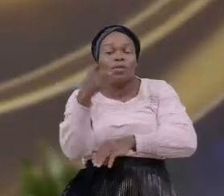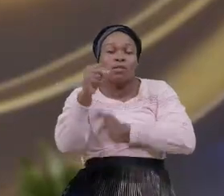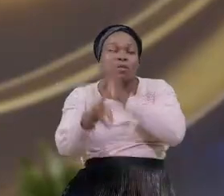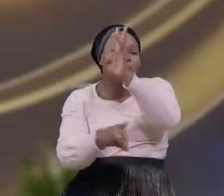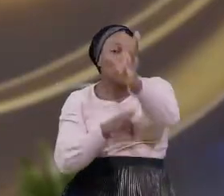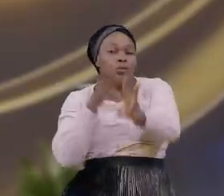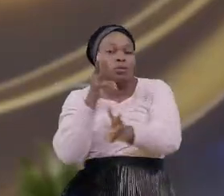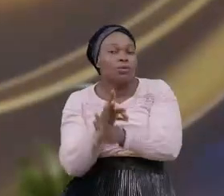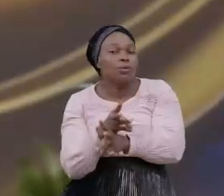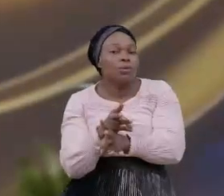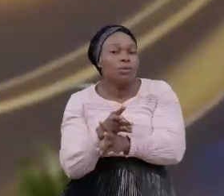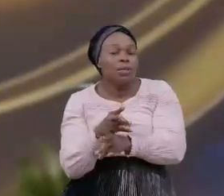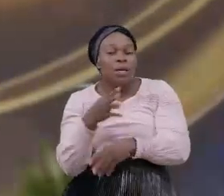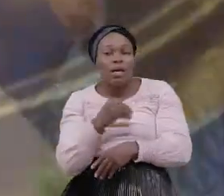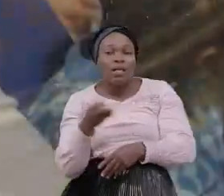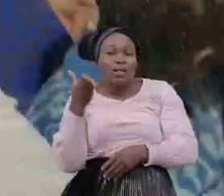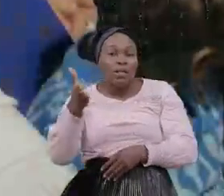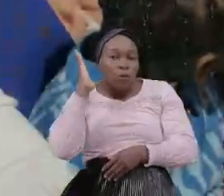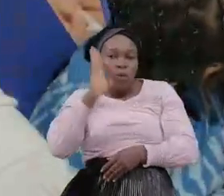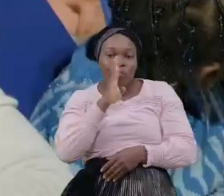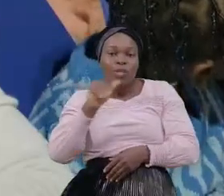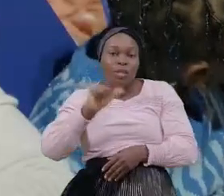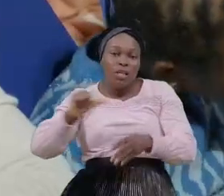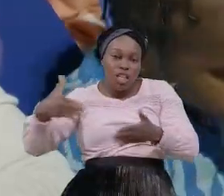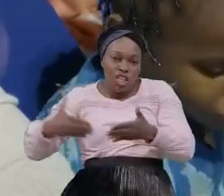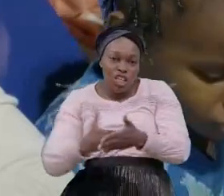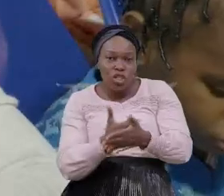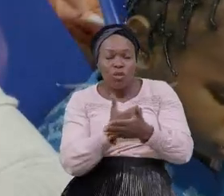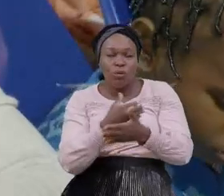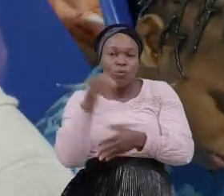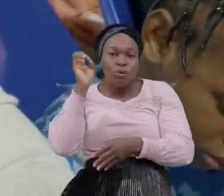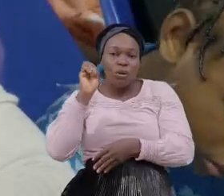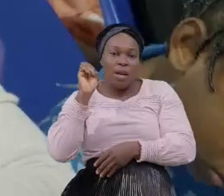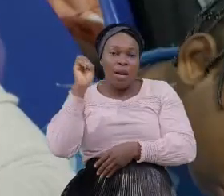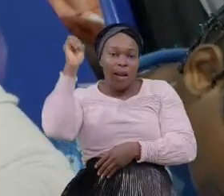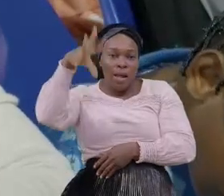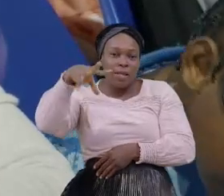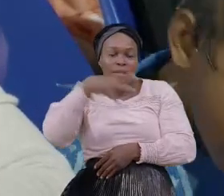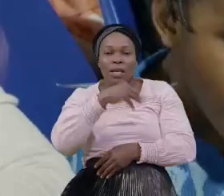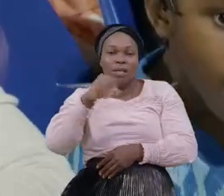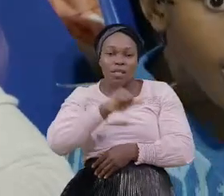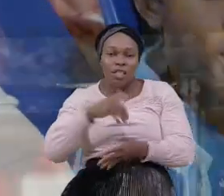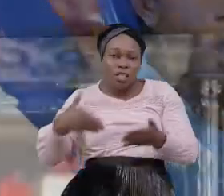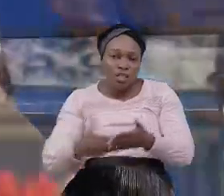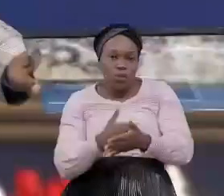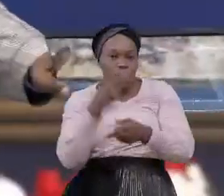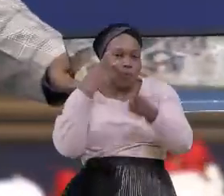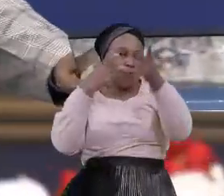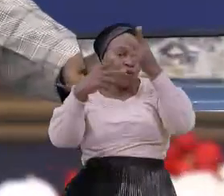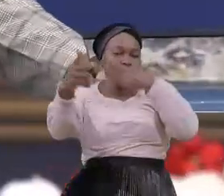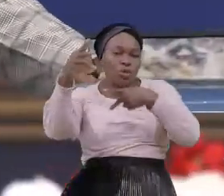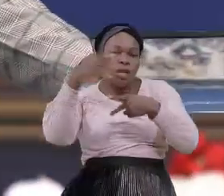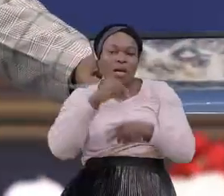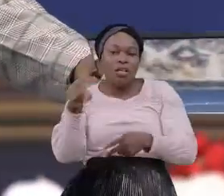be a new sight. And you'll get there in Jesus' name. The